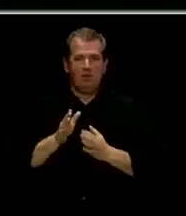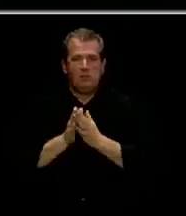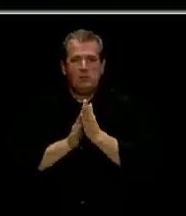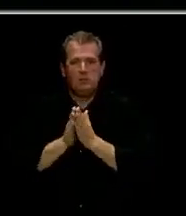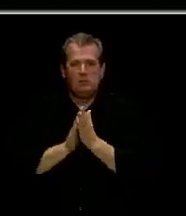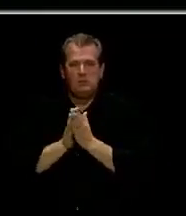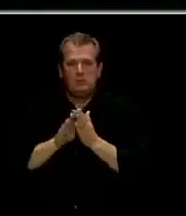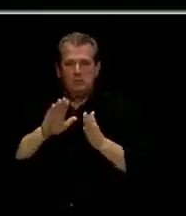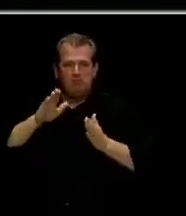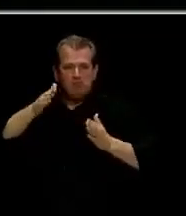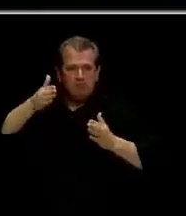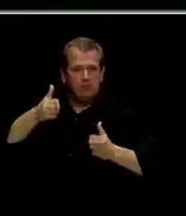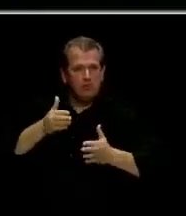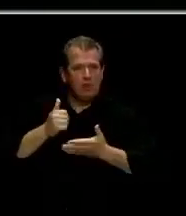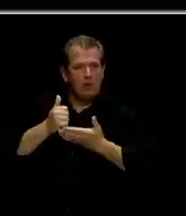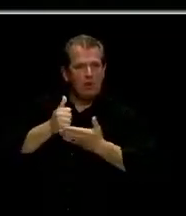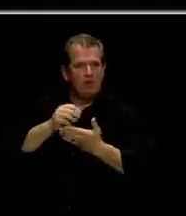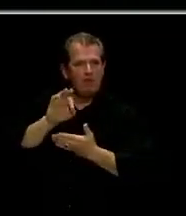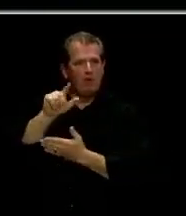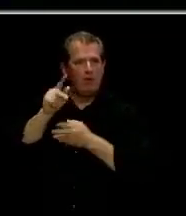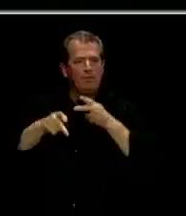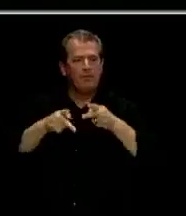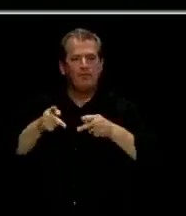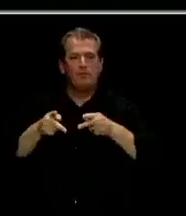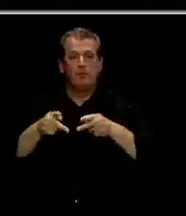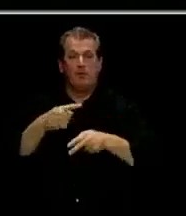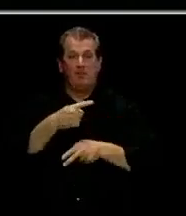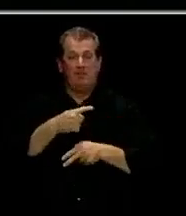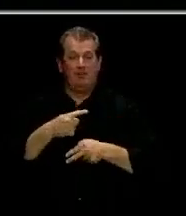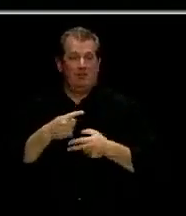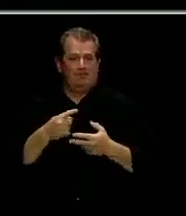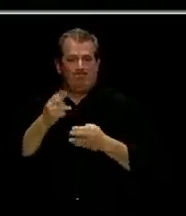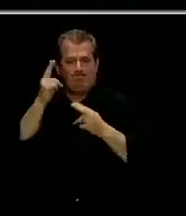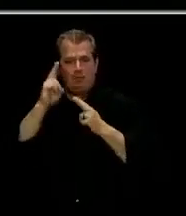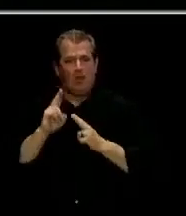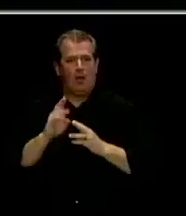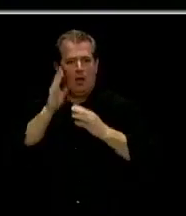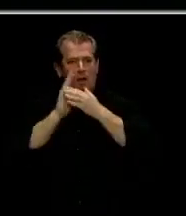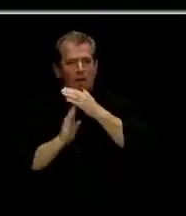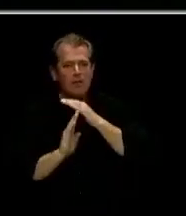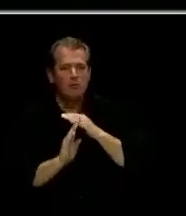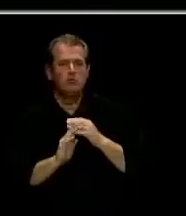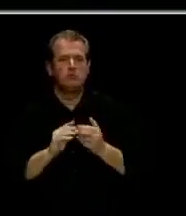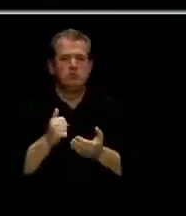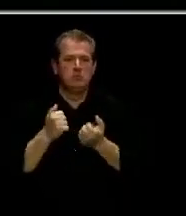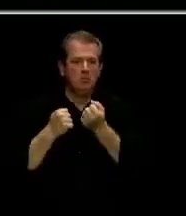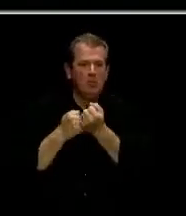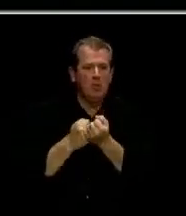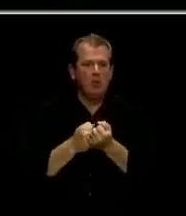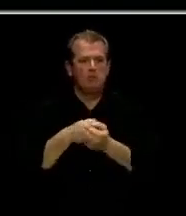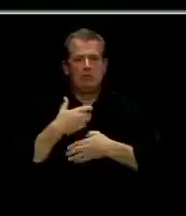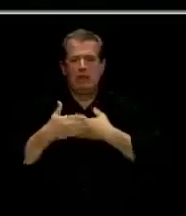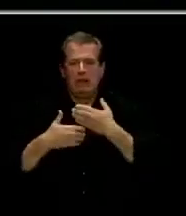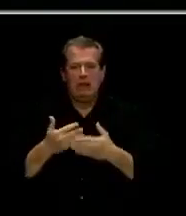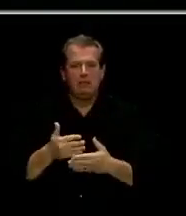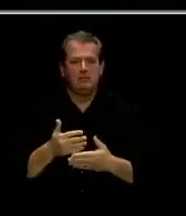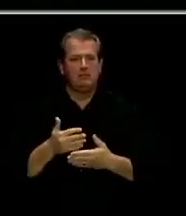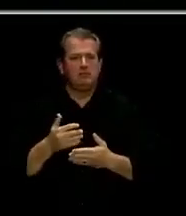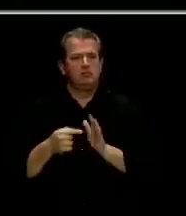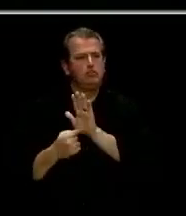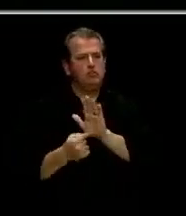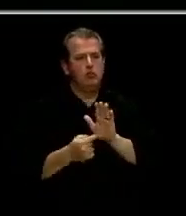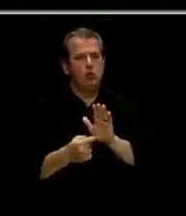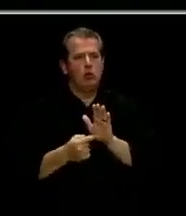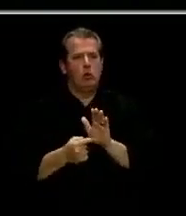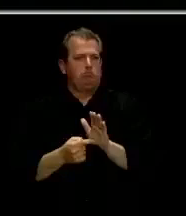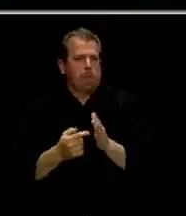to their fellow Floridians, the grace, the humility, the kindness, the warmness, the humanness of